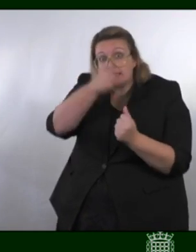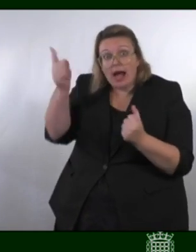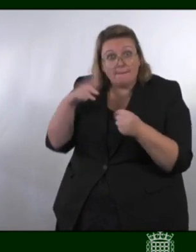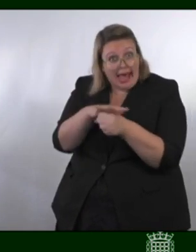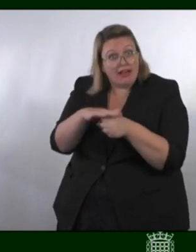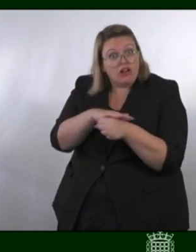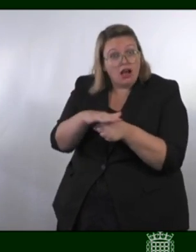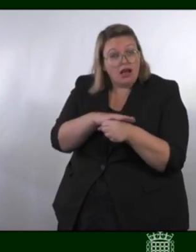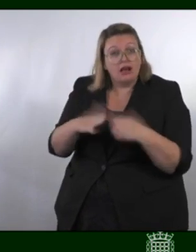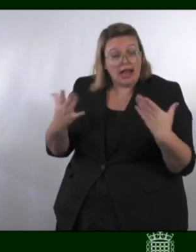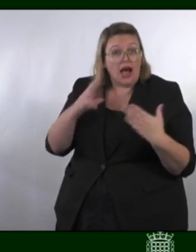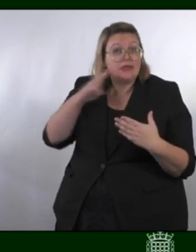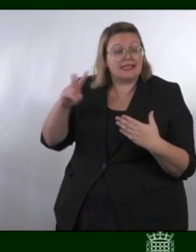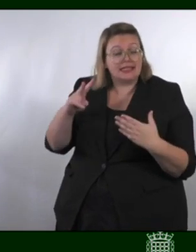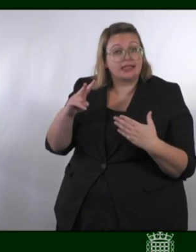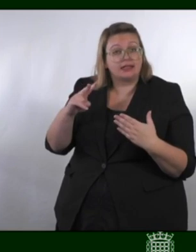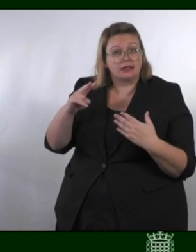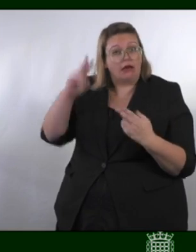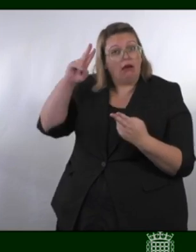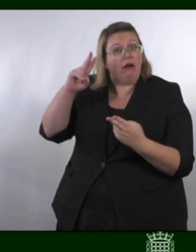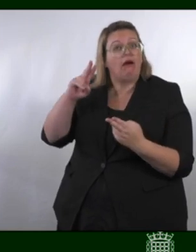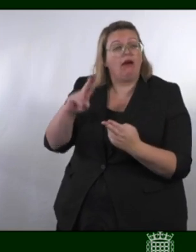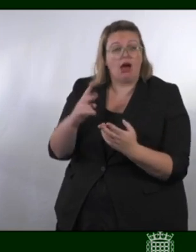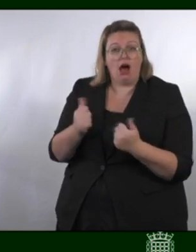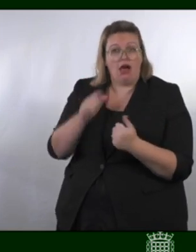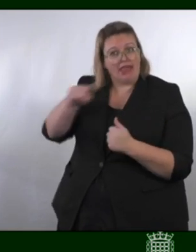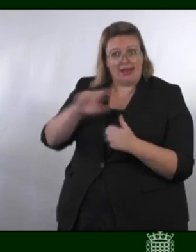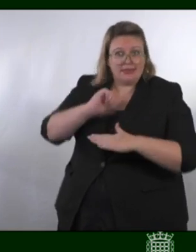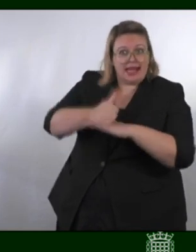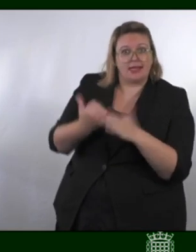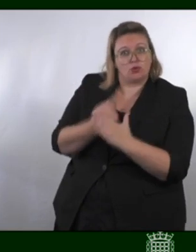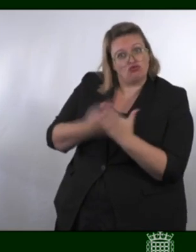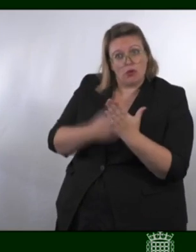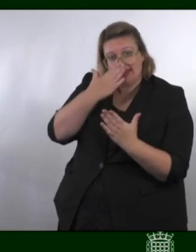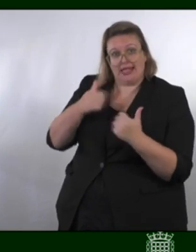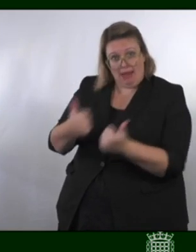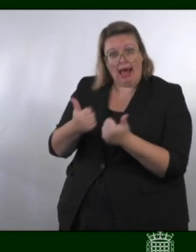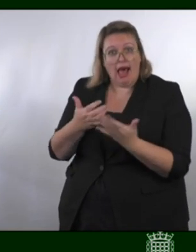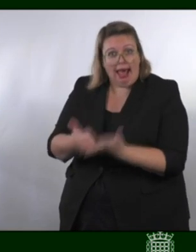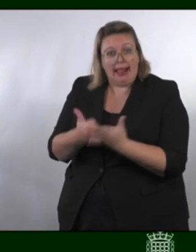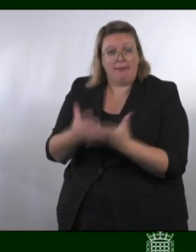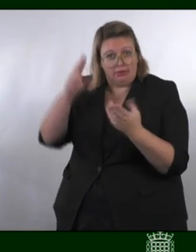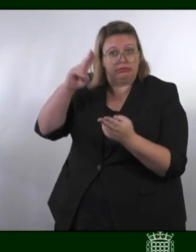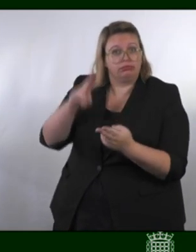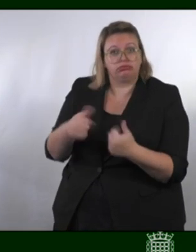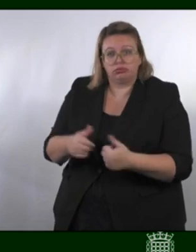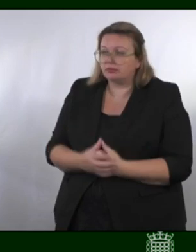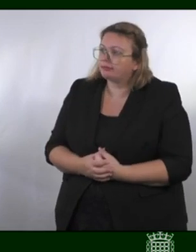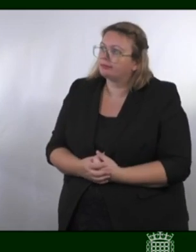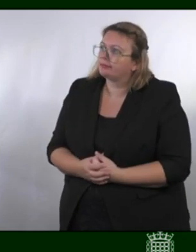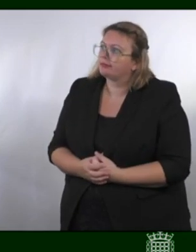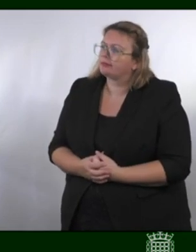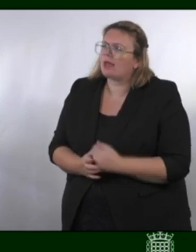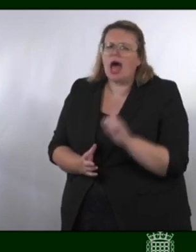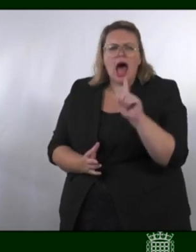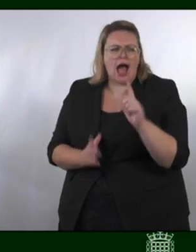are already having a considerable effect with the measures that they're taking. Yes, Tom. Mr. Speaker, can I press the Prime Minister on that